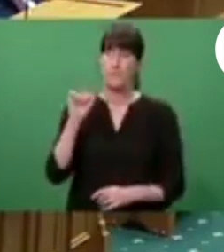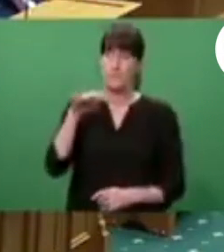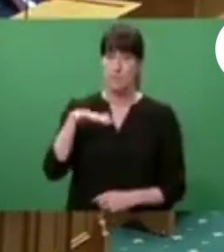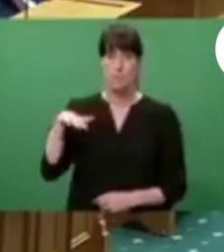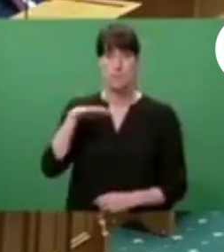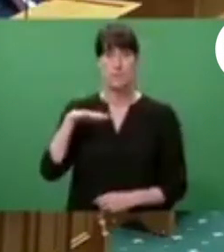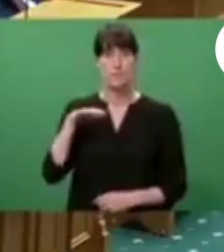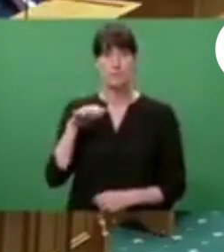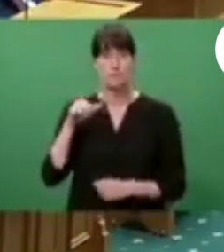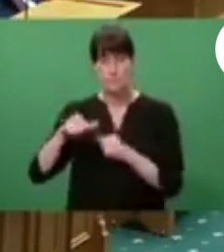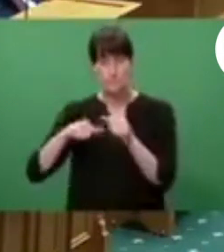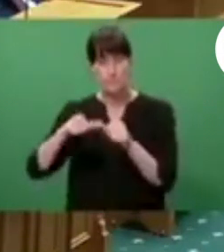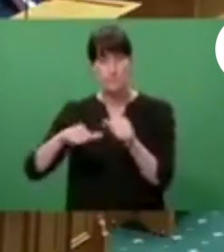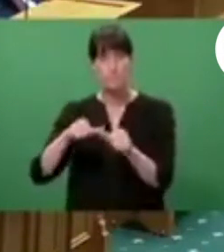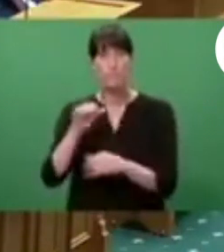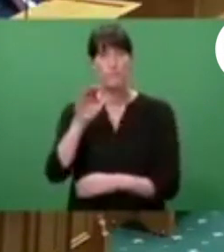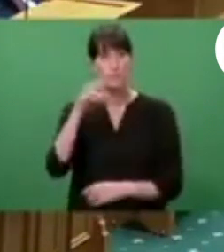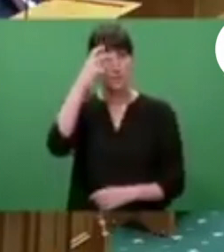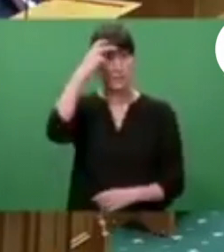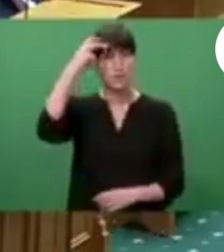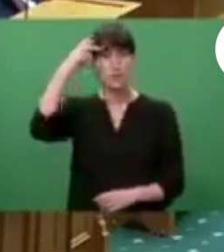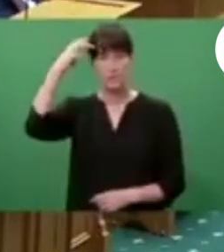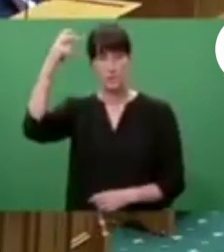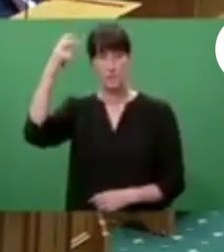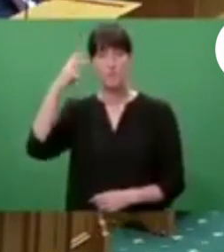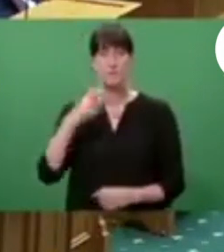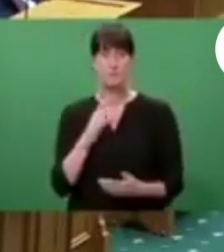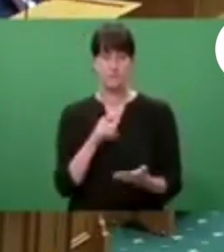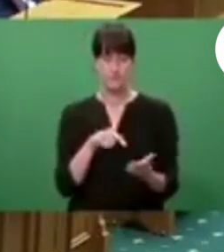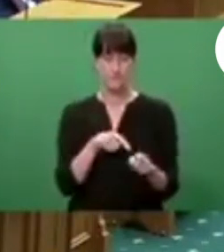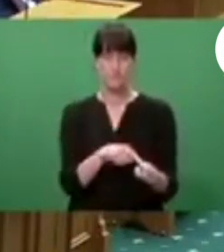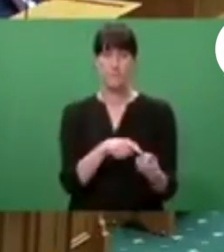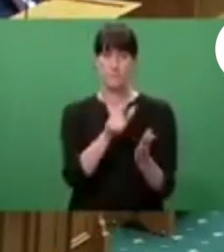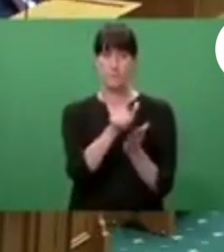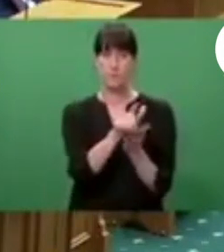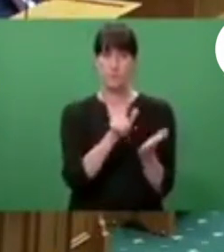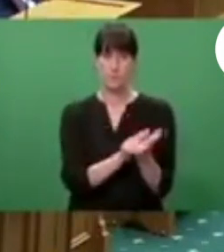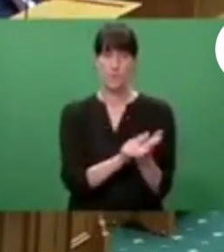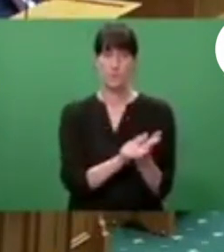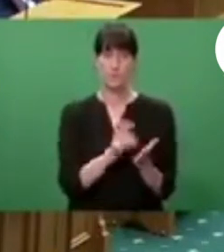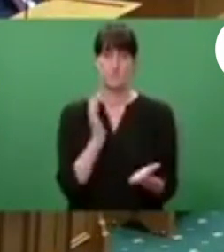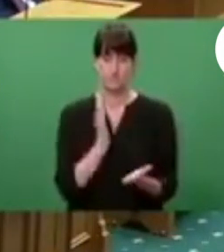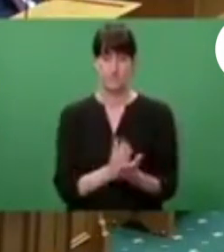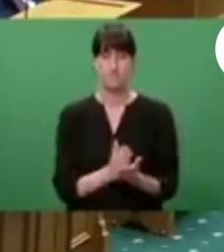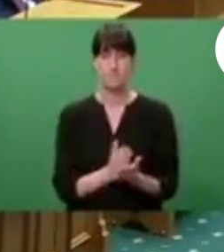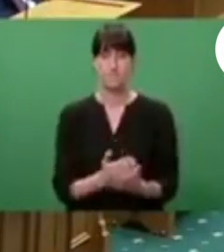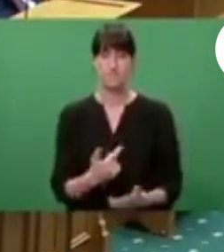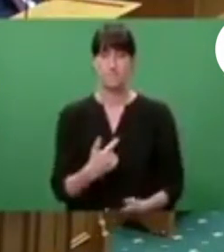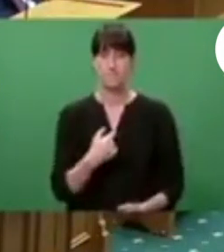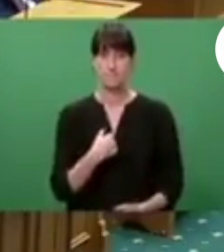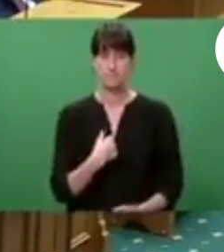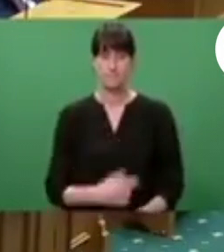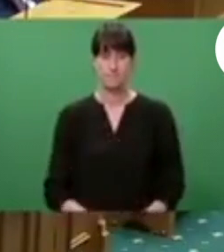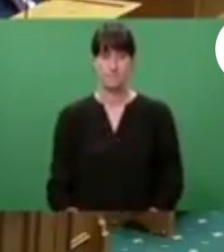Vidyanusaram, Mahamahim, Maharagya, Elizabeth Dvitya, Tasya Anuvartinam, Uttradikarinam cha